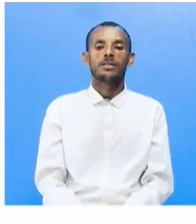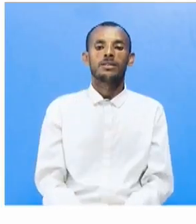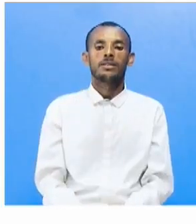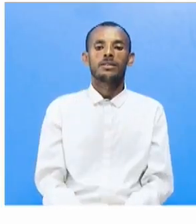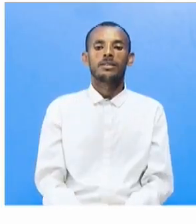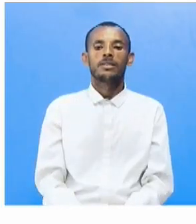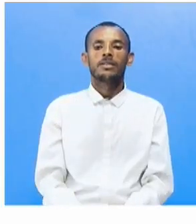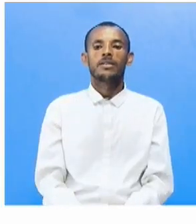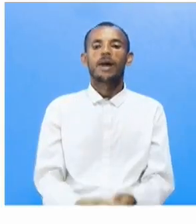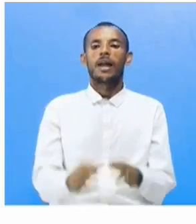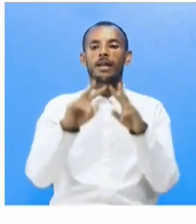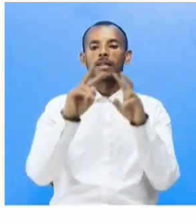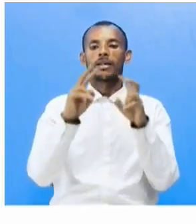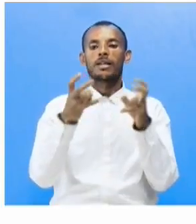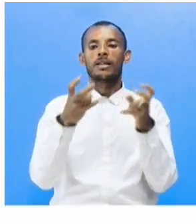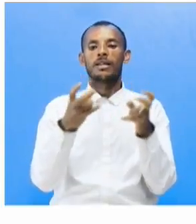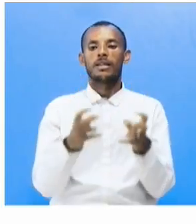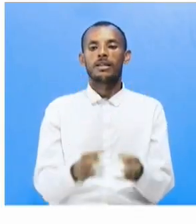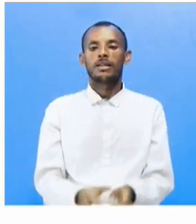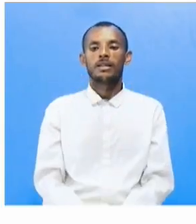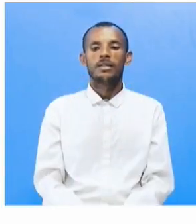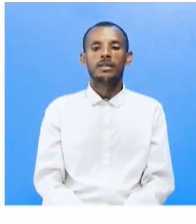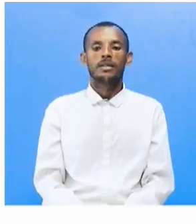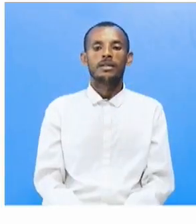an article